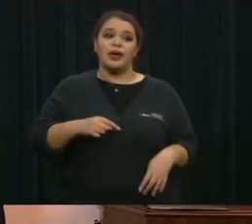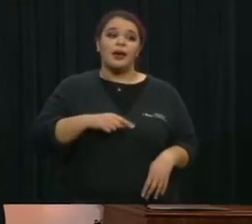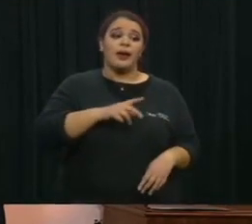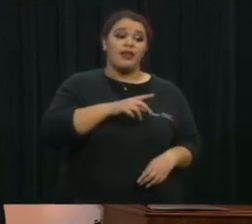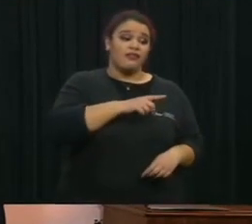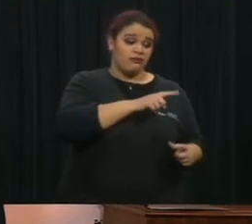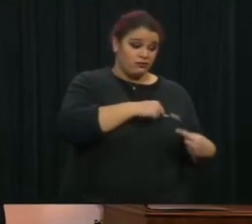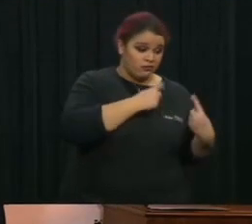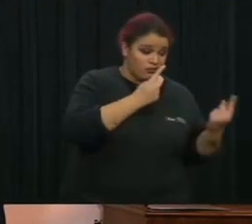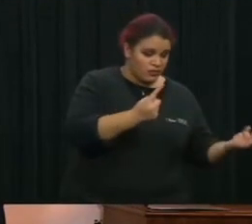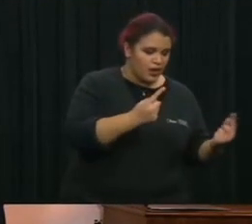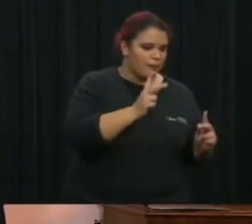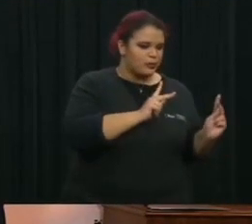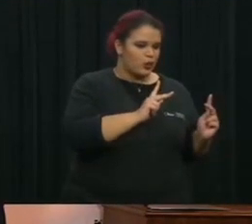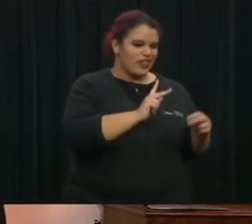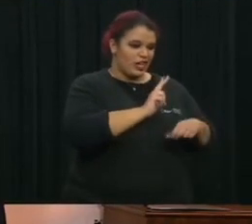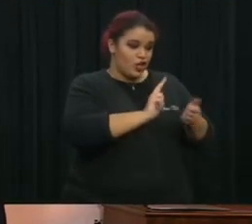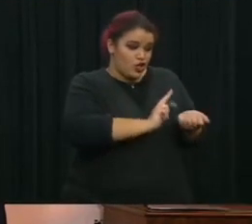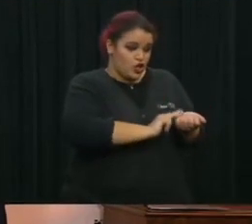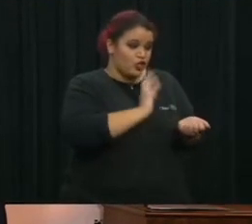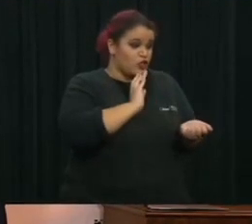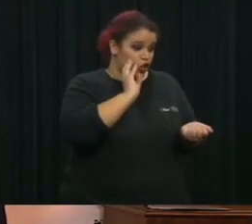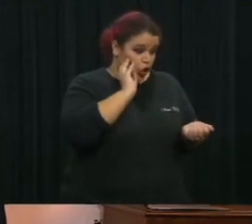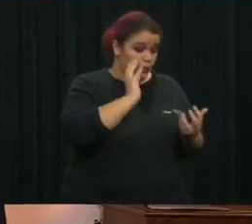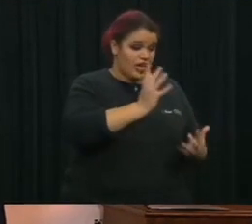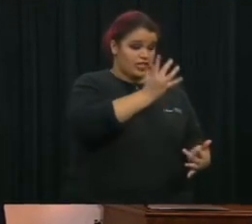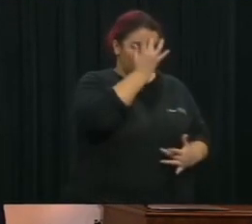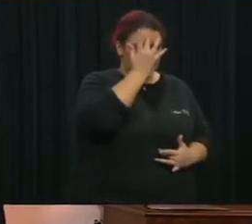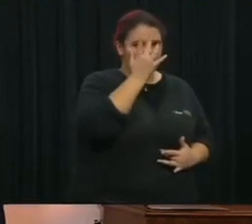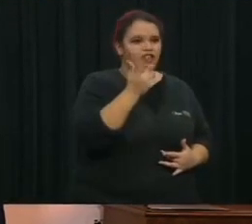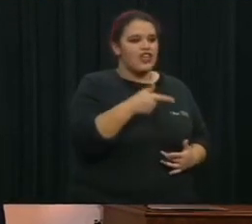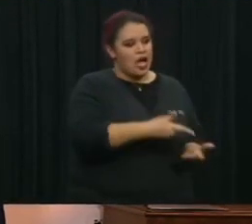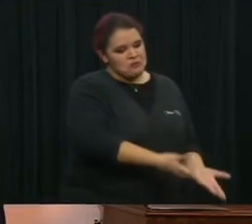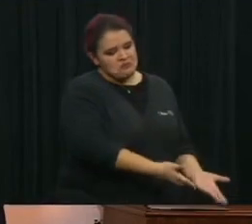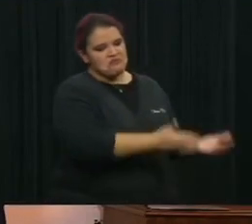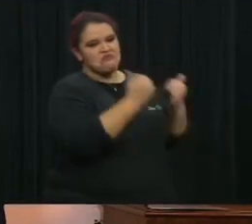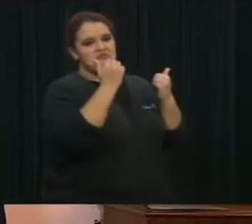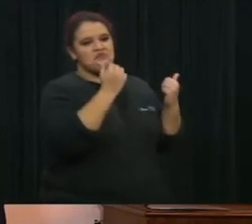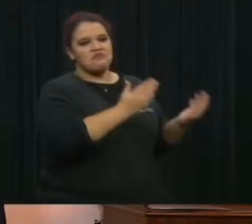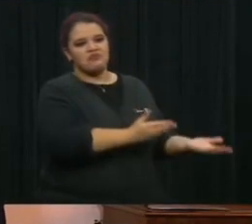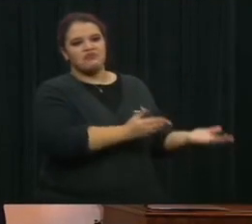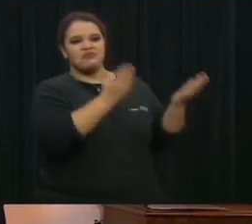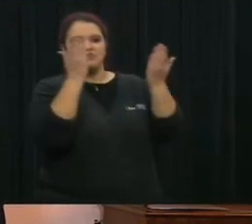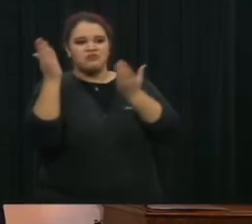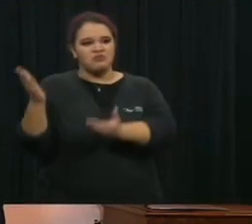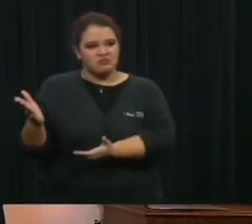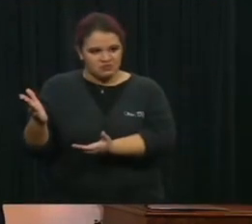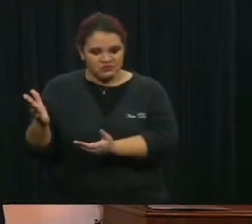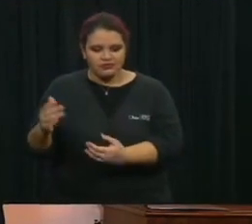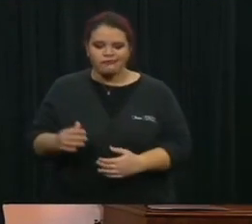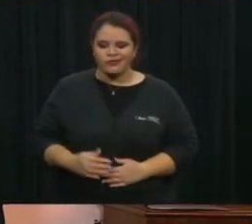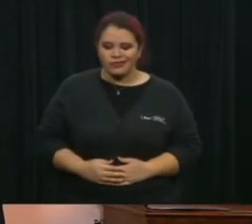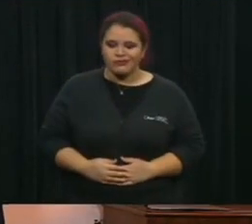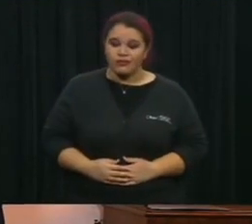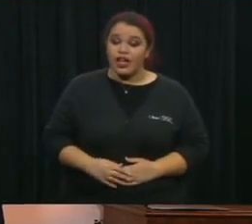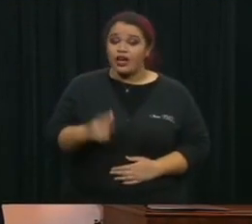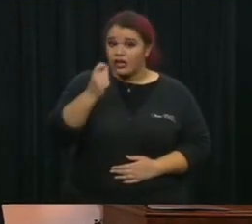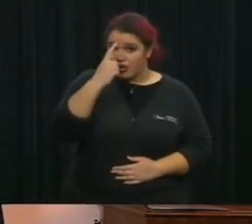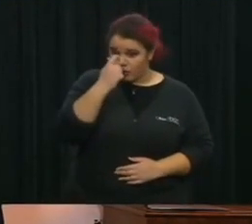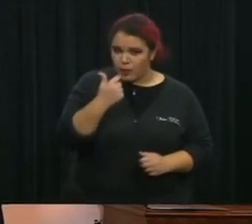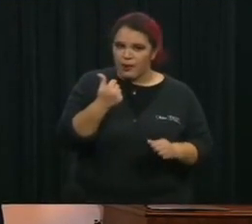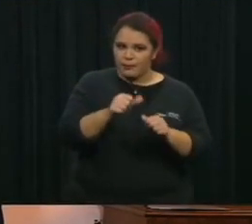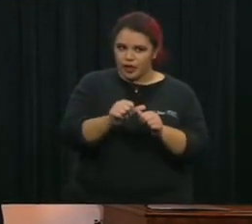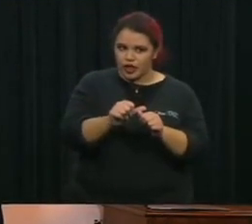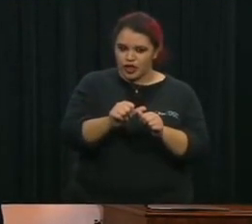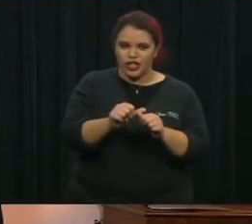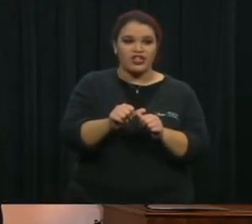nursing home. And it will happen like that. It will be, as I said before, we won't have one spot in Ohio,